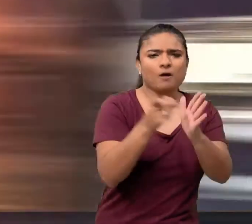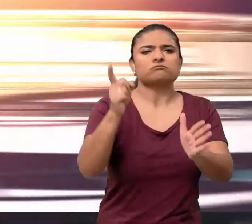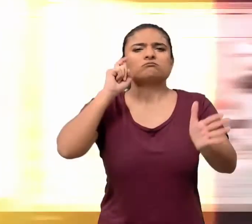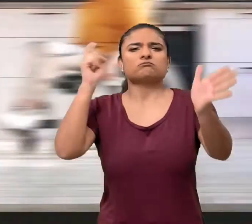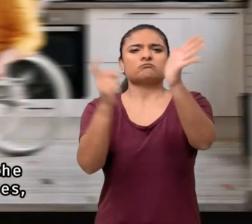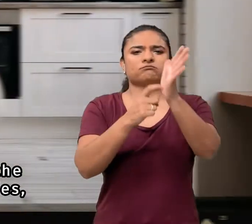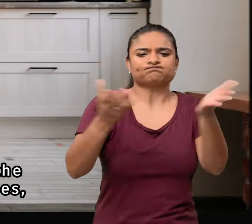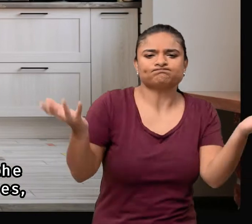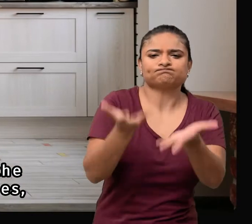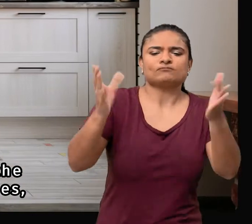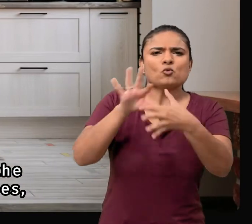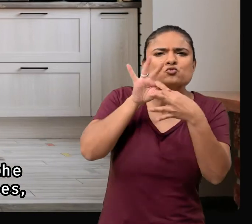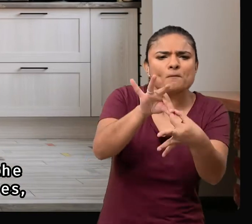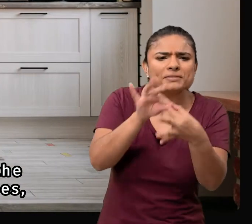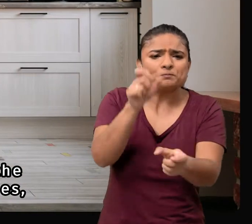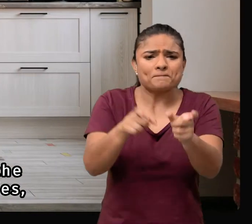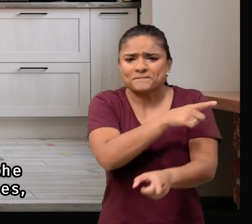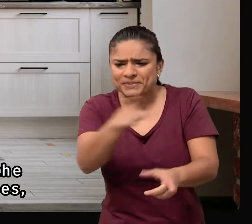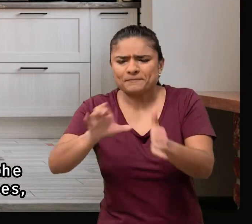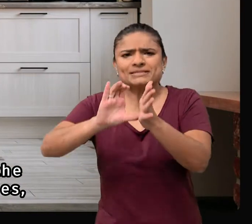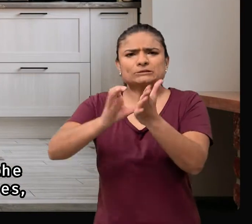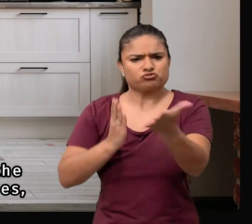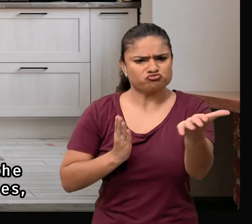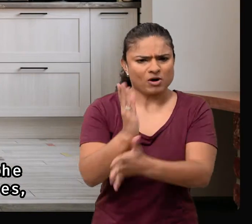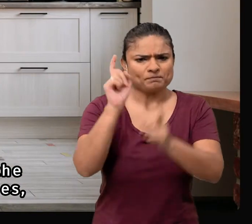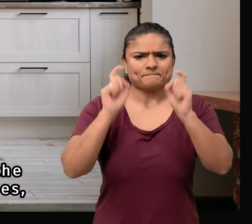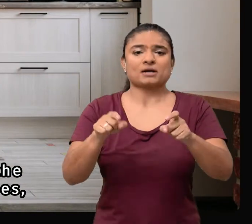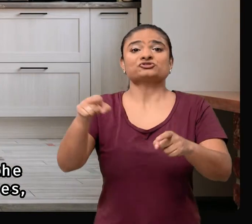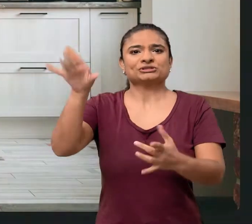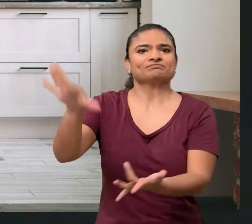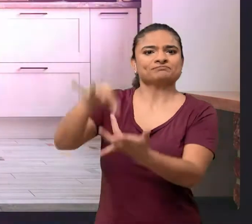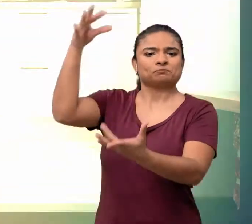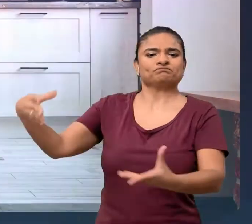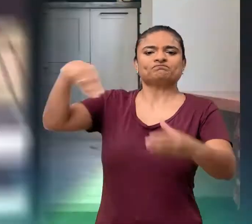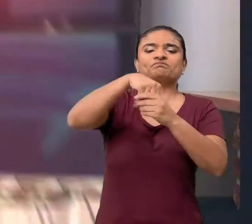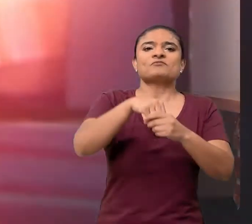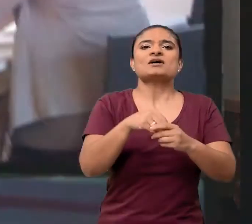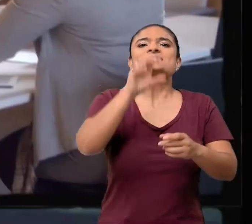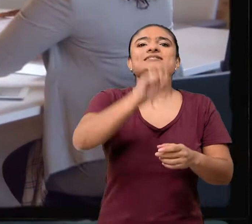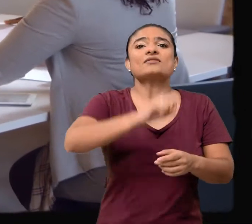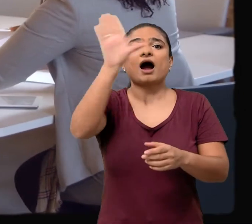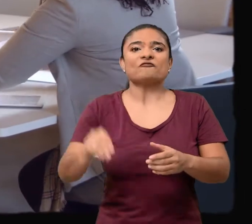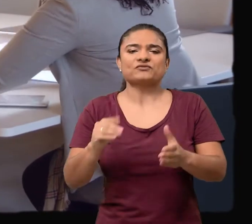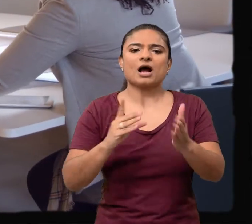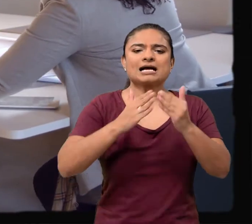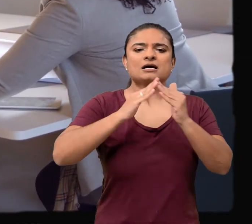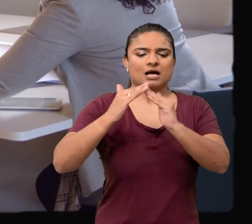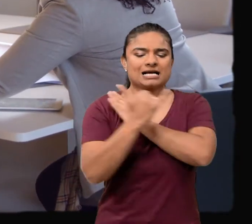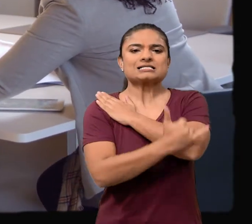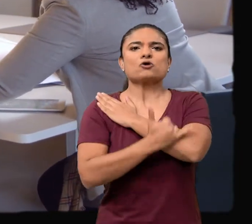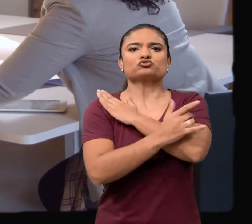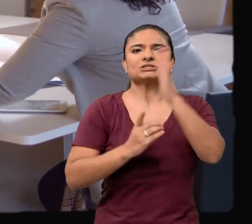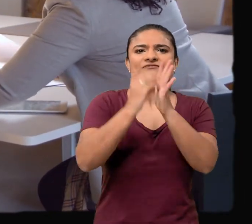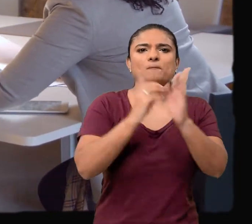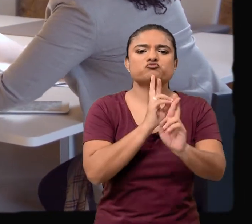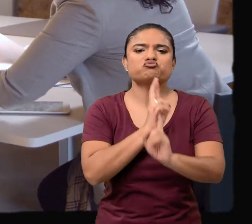Development. In recognition of a commitment to the rights of persons living with disabilities, she was elected to develop the South African Country Report